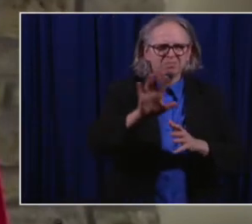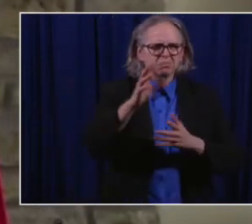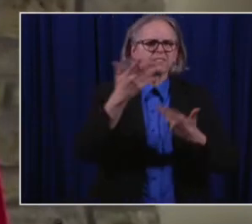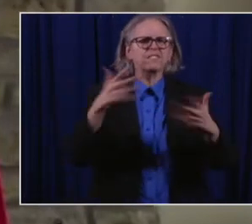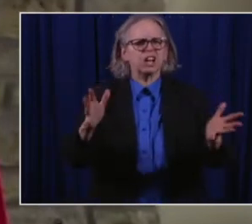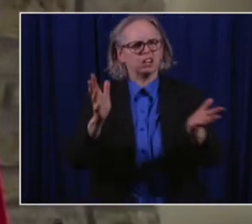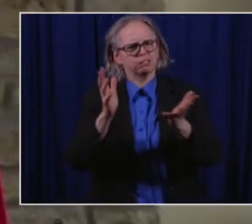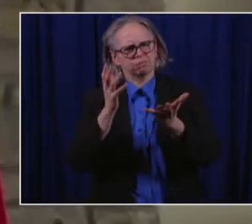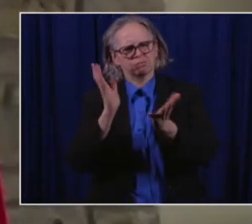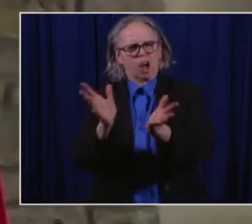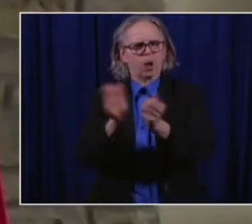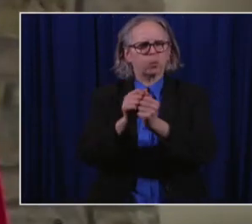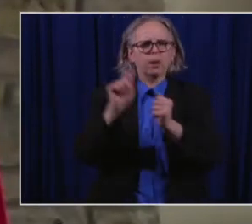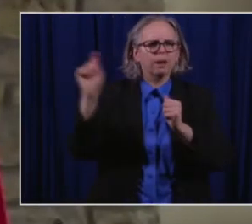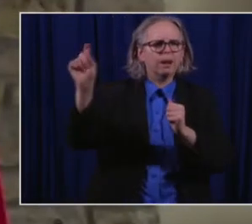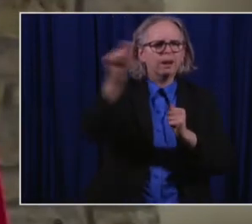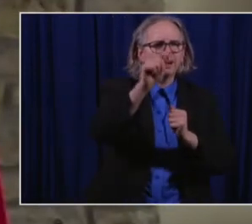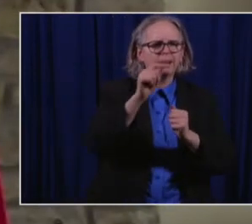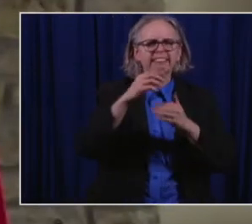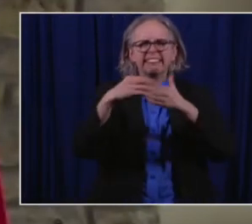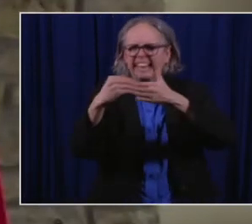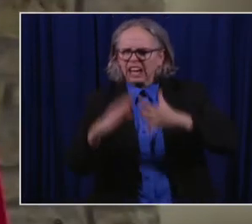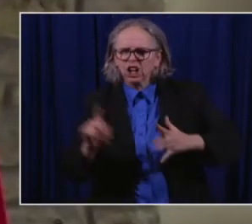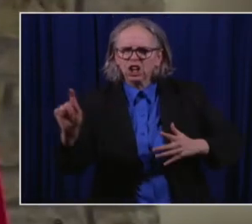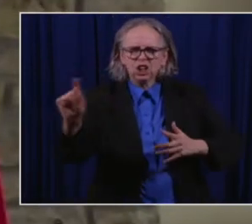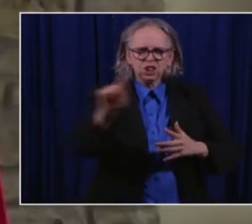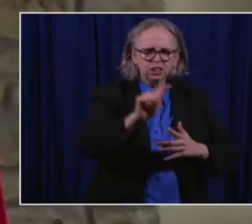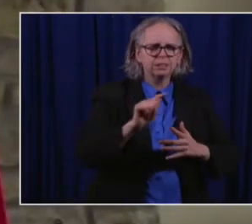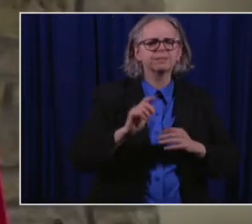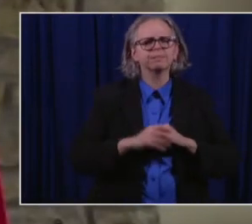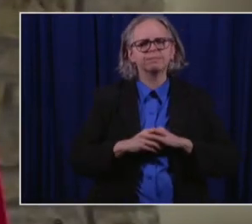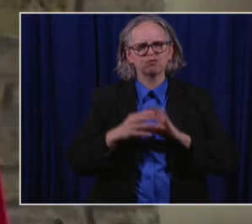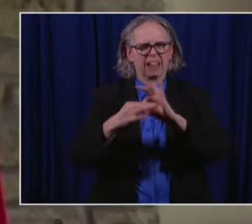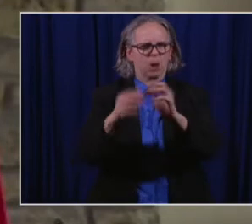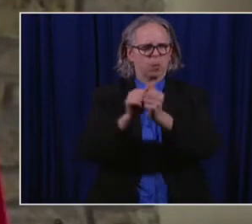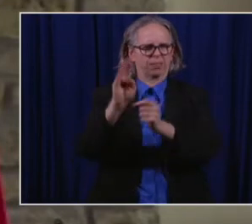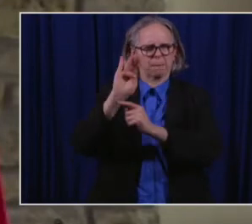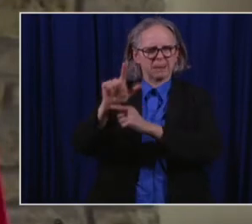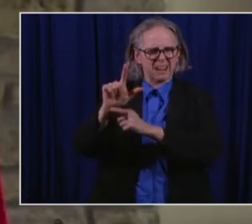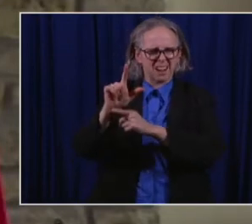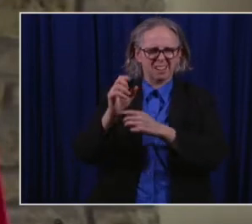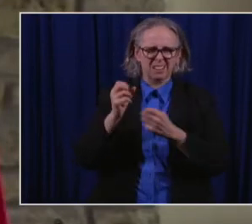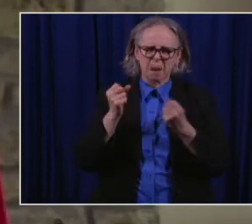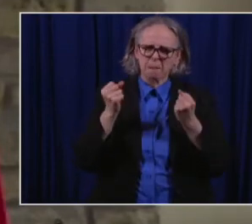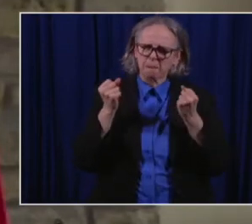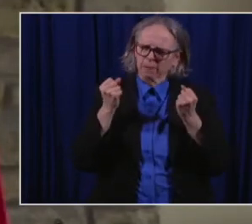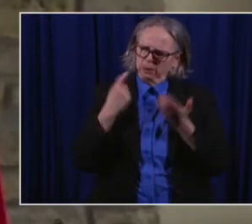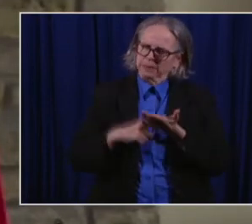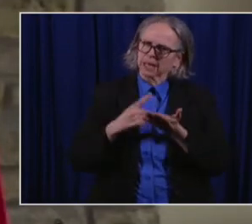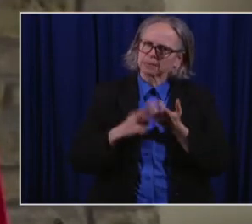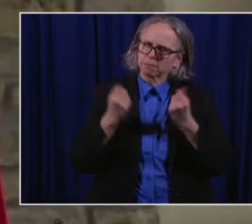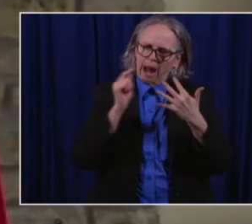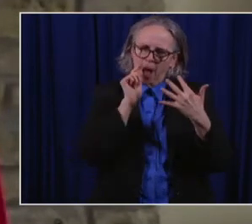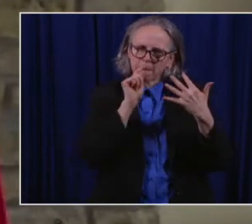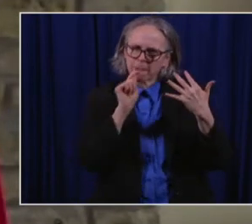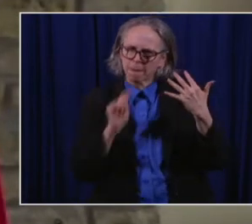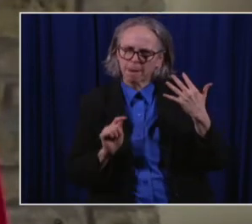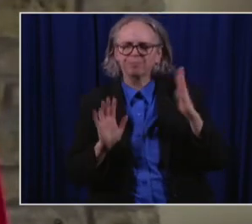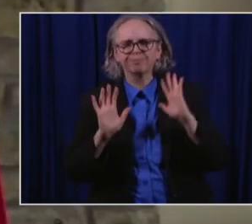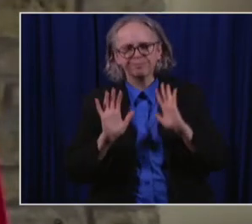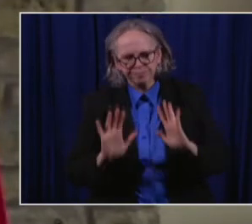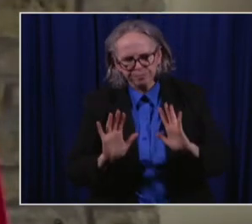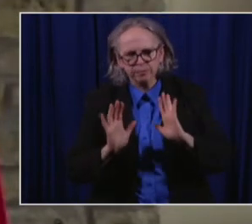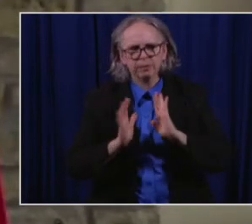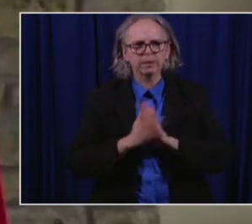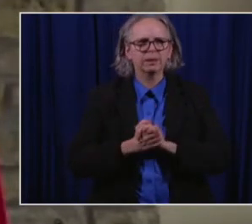lot, and we talk about a lot of different things. And in the vast majority of things, we've been